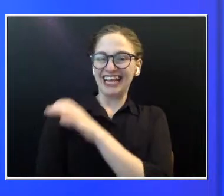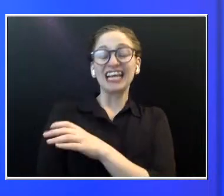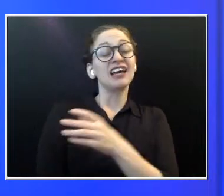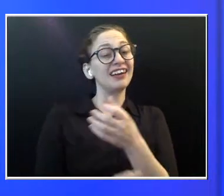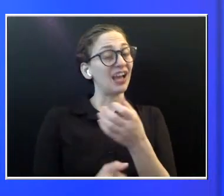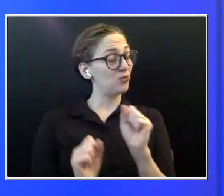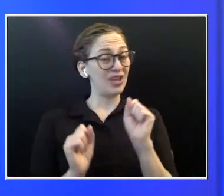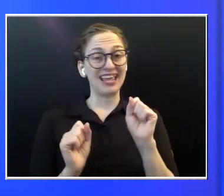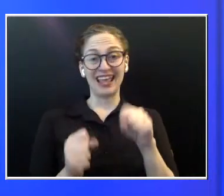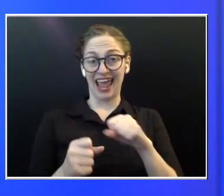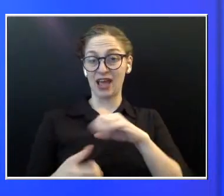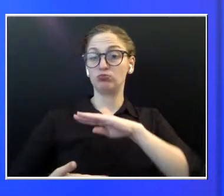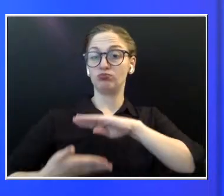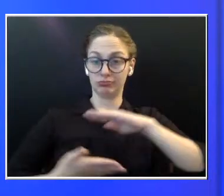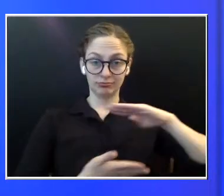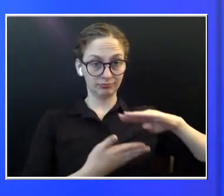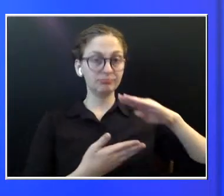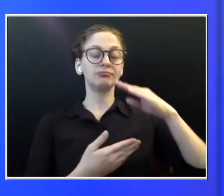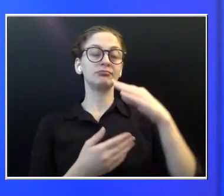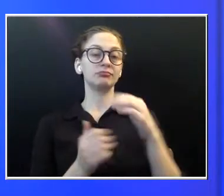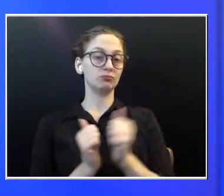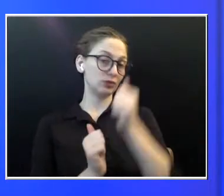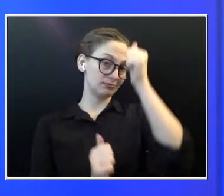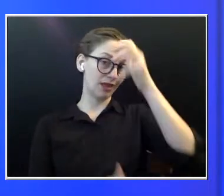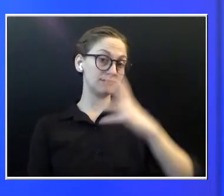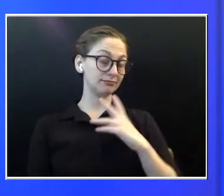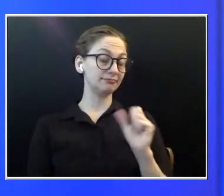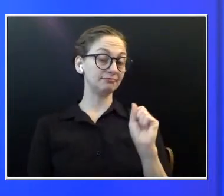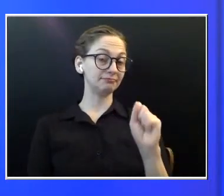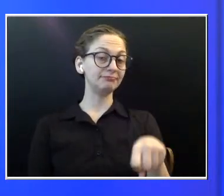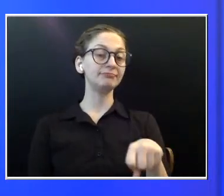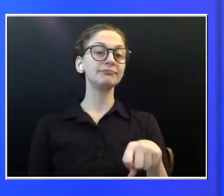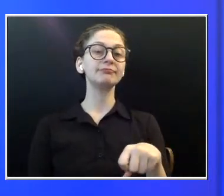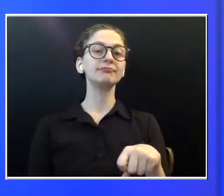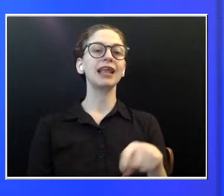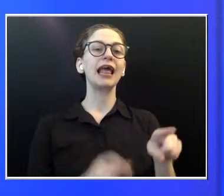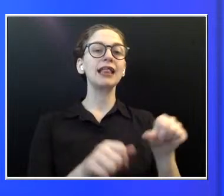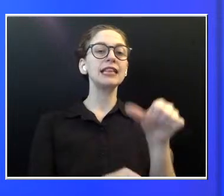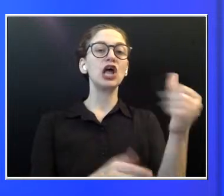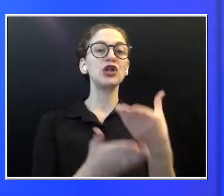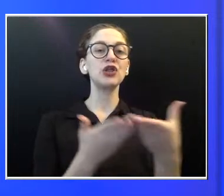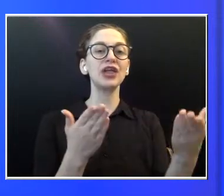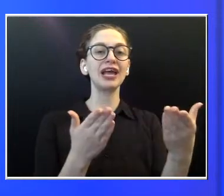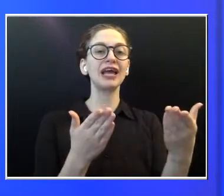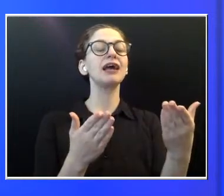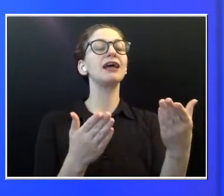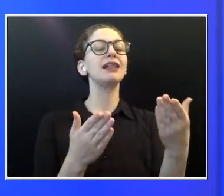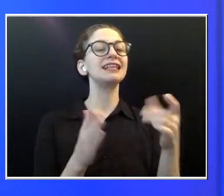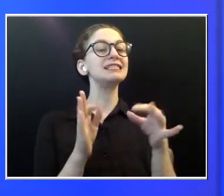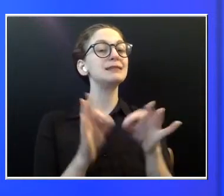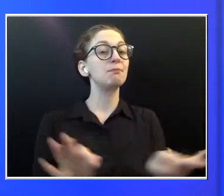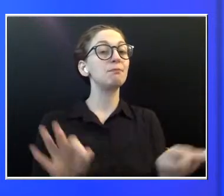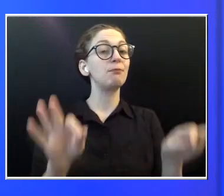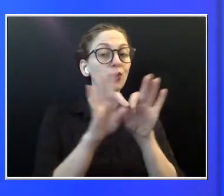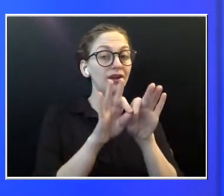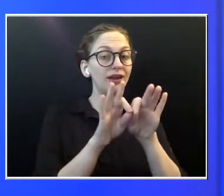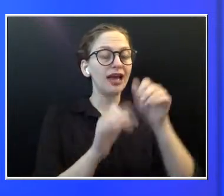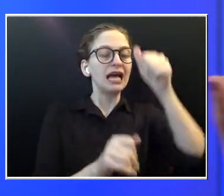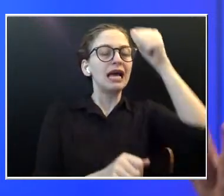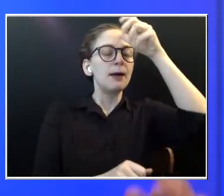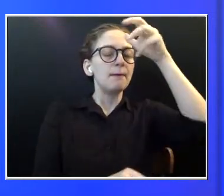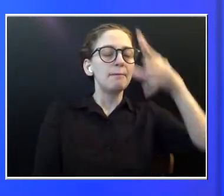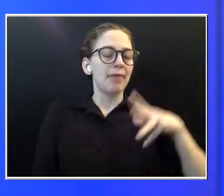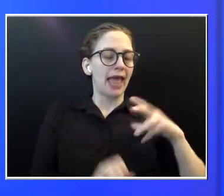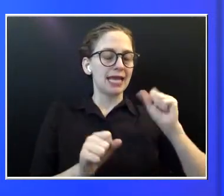other big thing that we need to get through is that men pass down the mutation just like women do, and it can be inherited